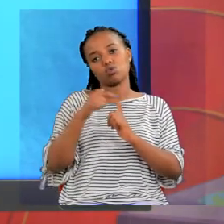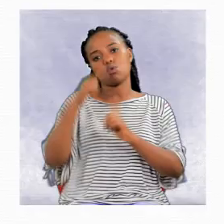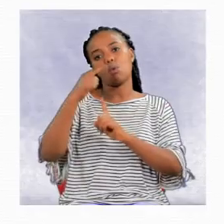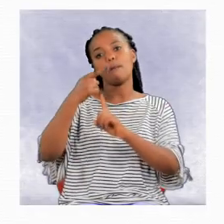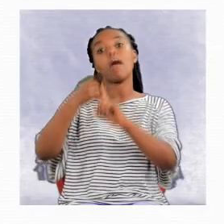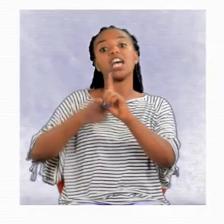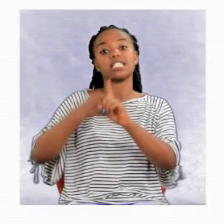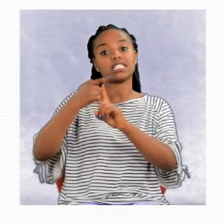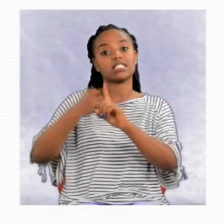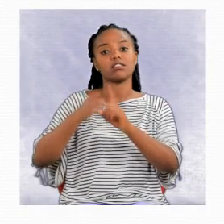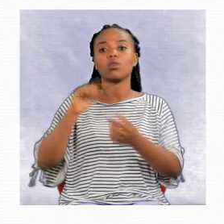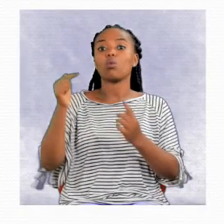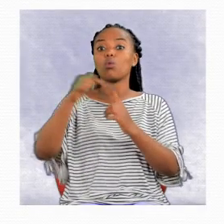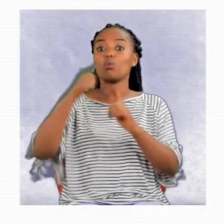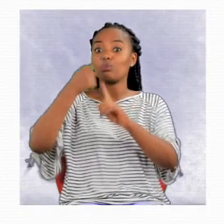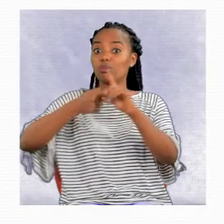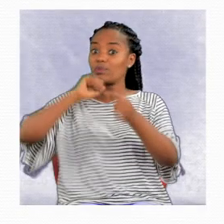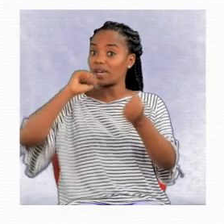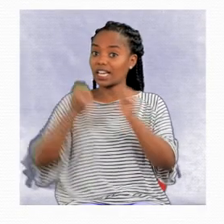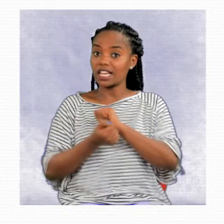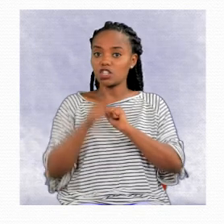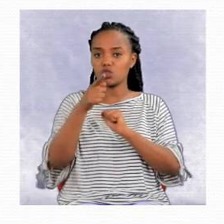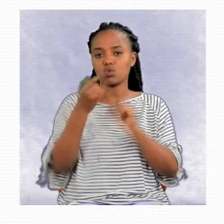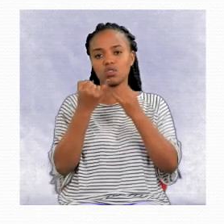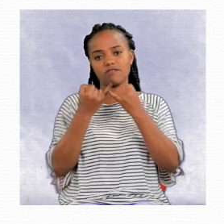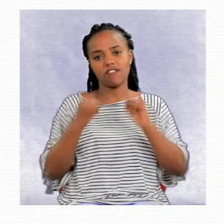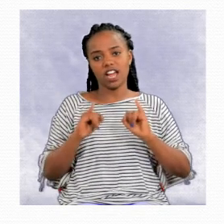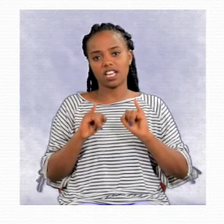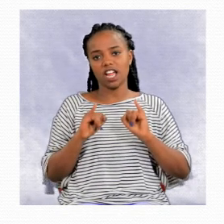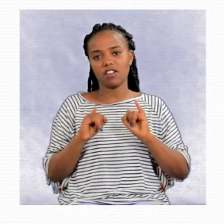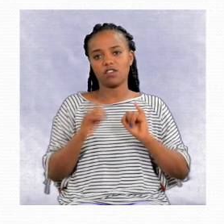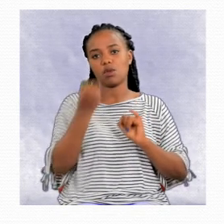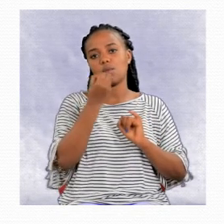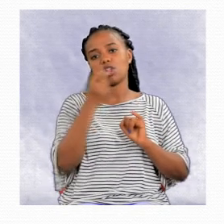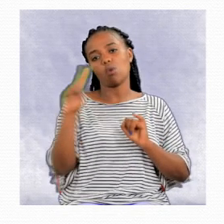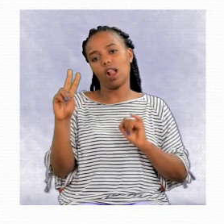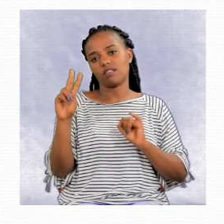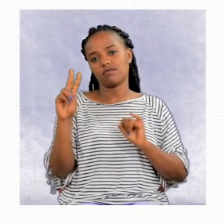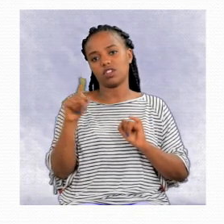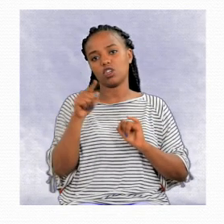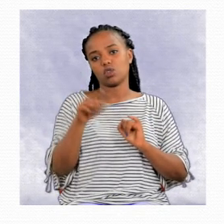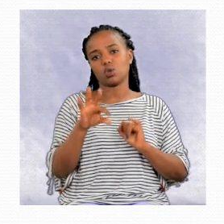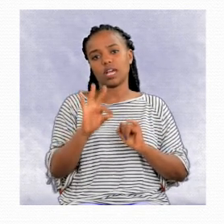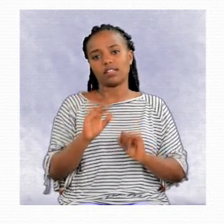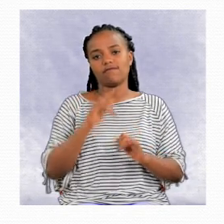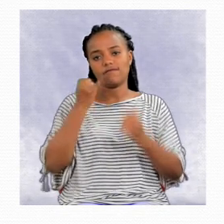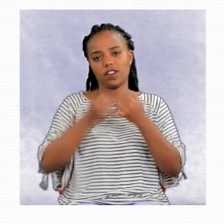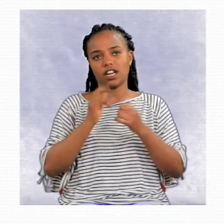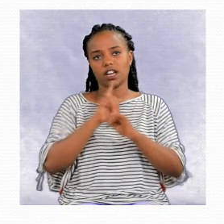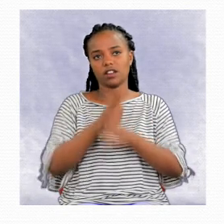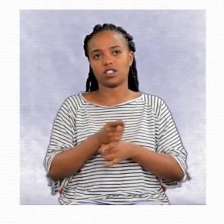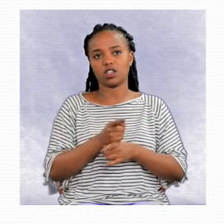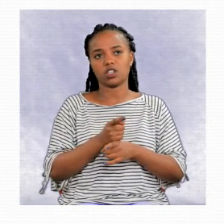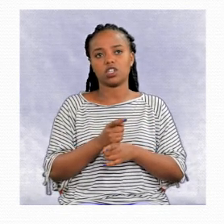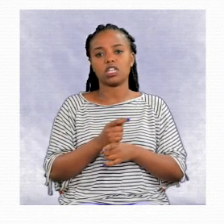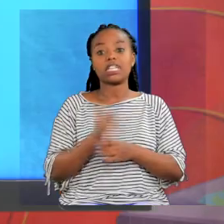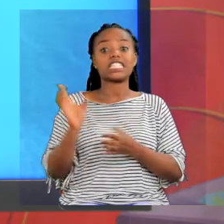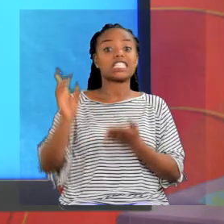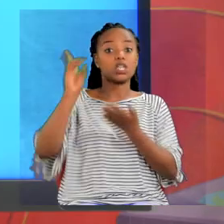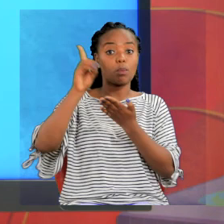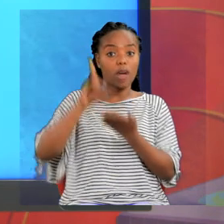this to per month, you divide this one by 12. So you will have this one. The